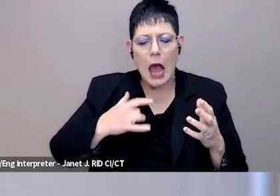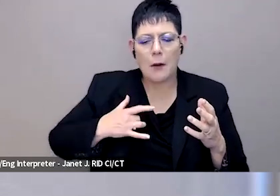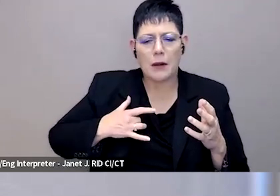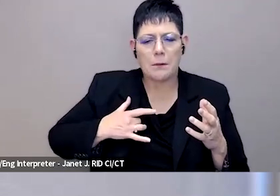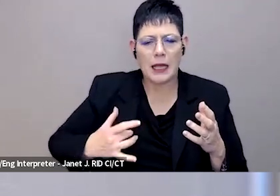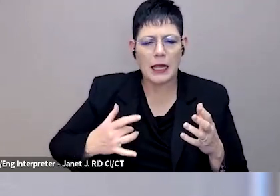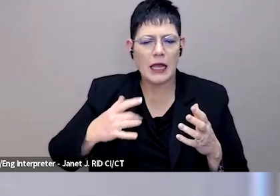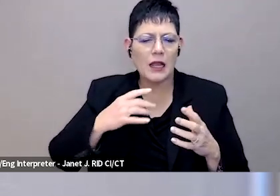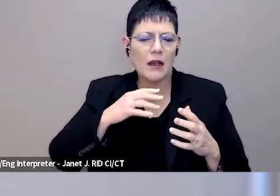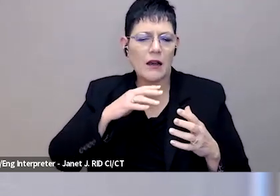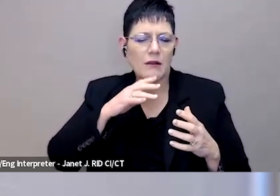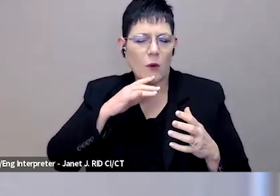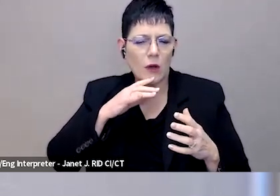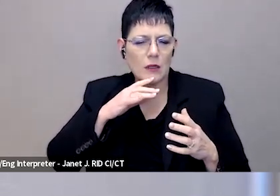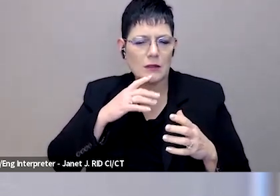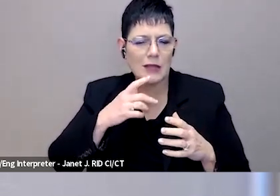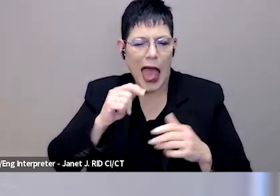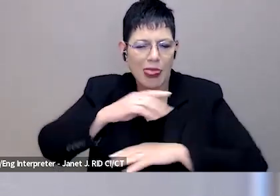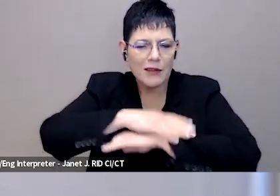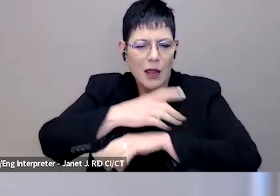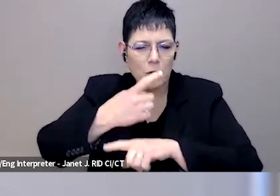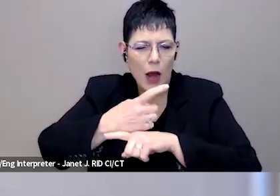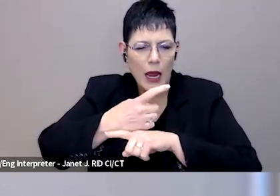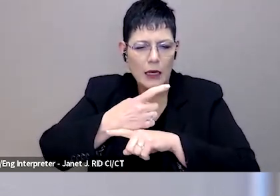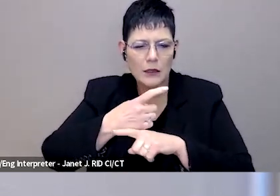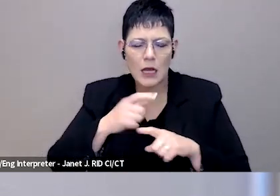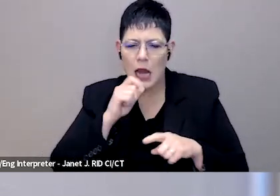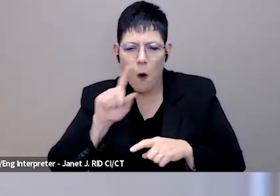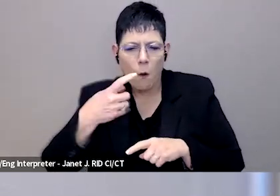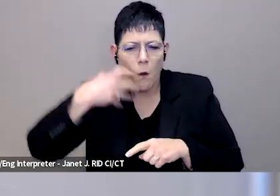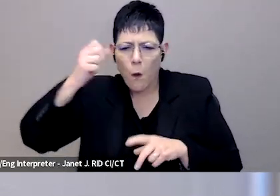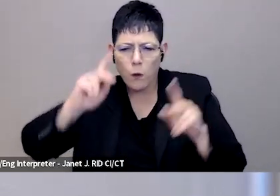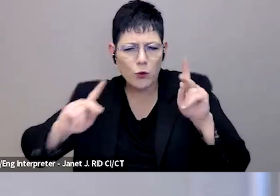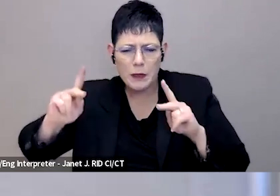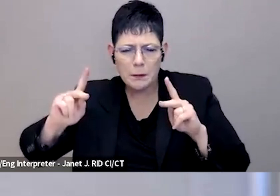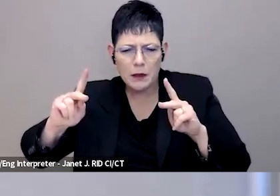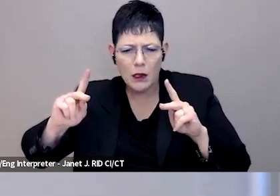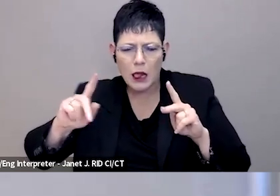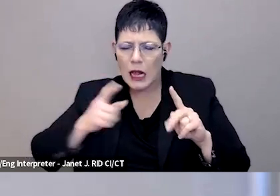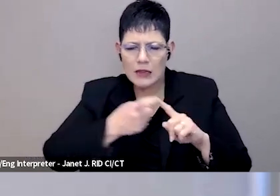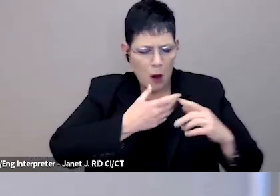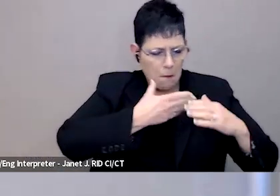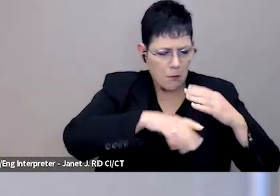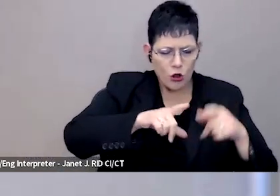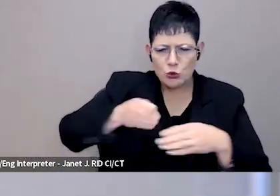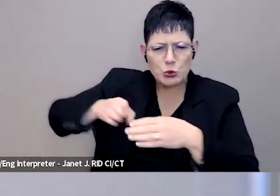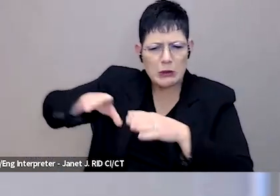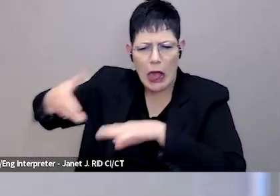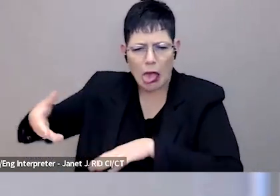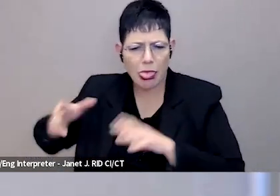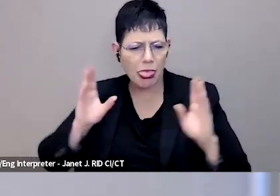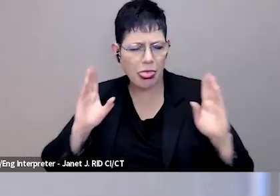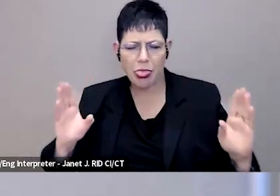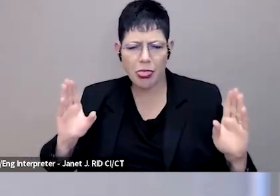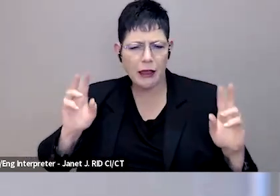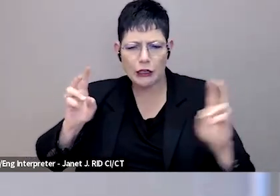coming to the administration, coming to Congress, saying caregiving is a lifespan issue, and we need to look at